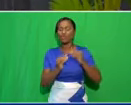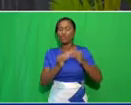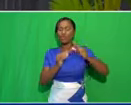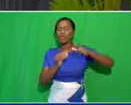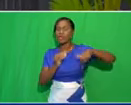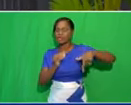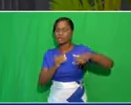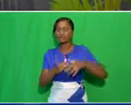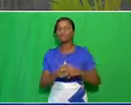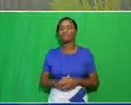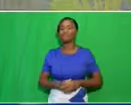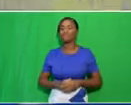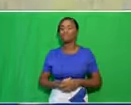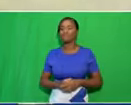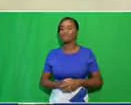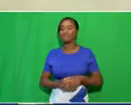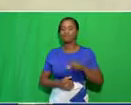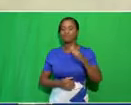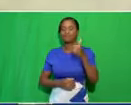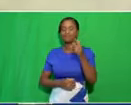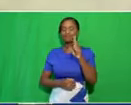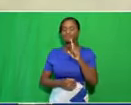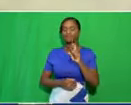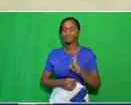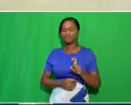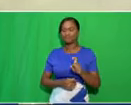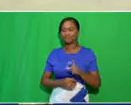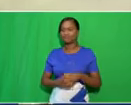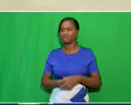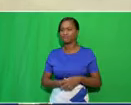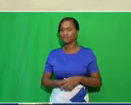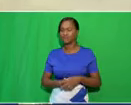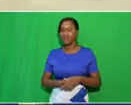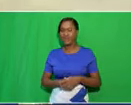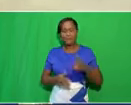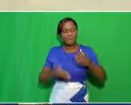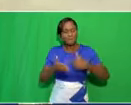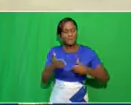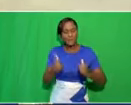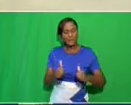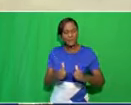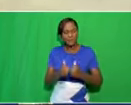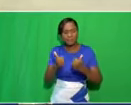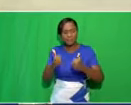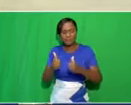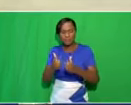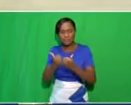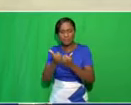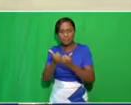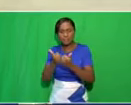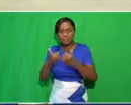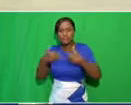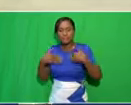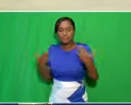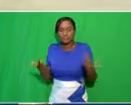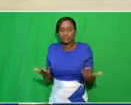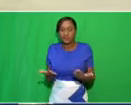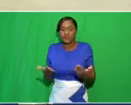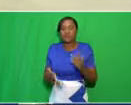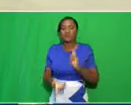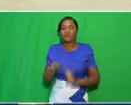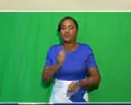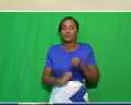Well, a follow-up question to that would be the kinds of challenges that we seem to be having here in Trinidad and